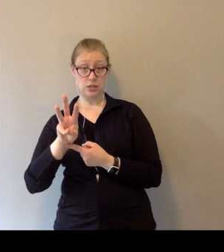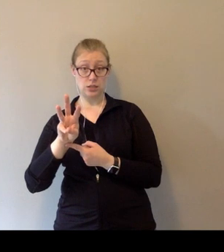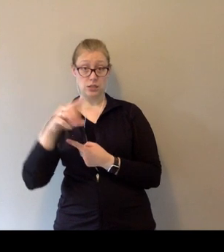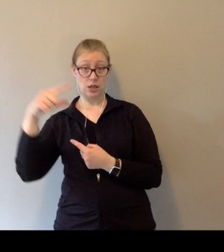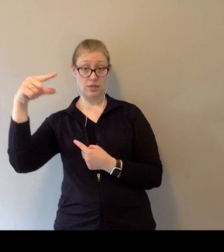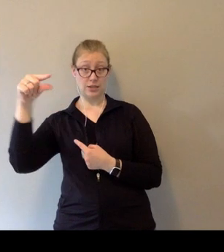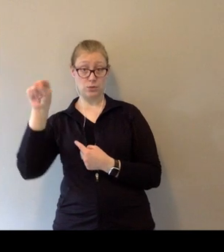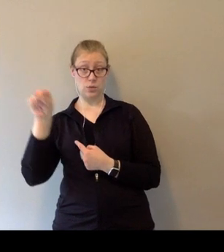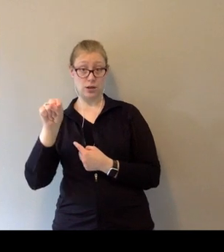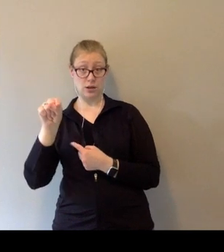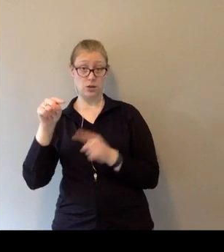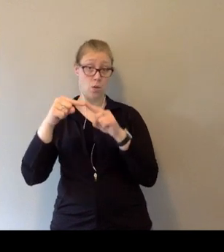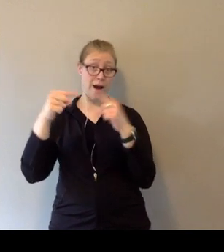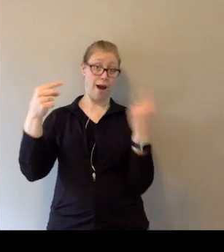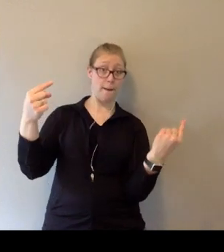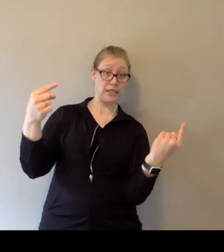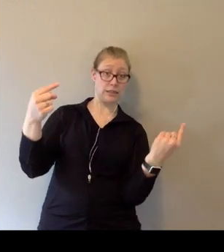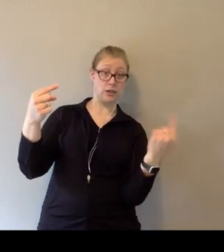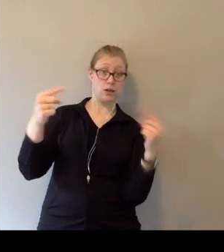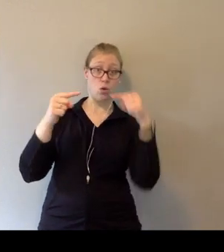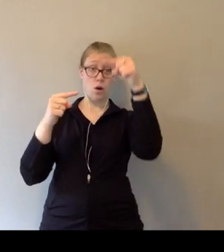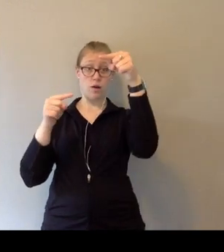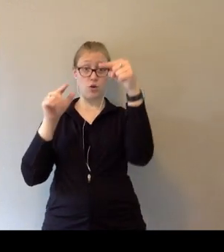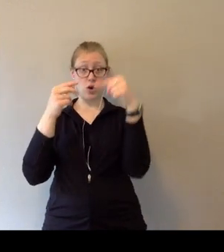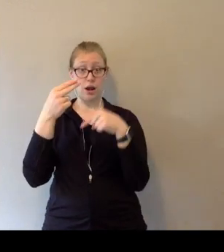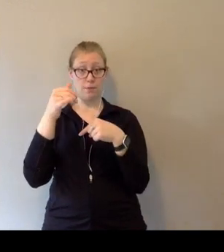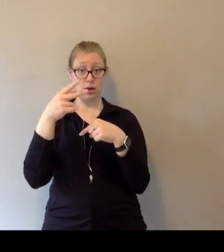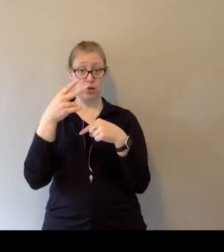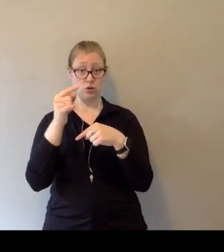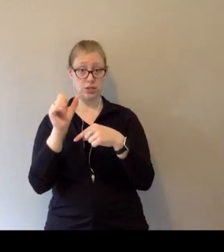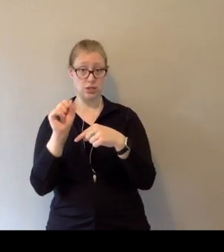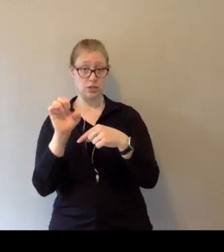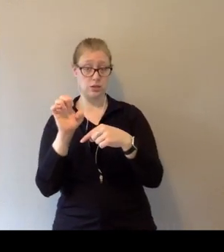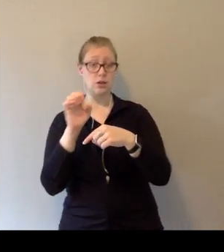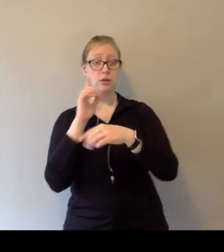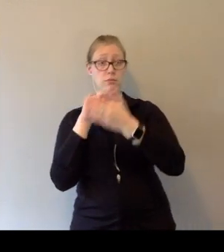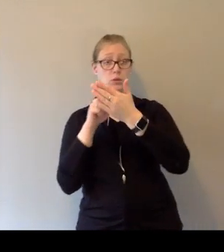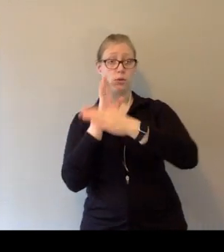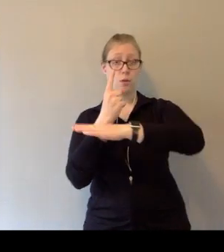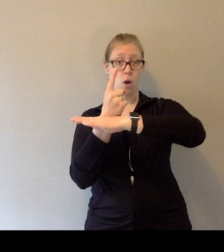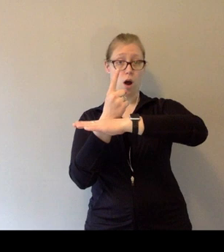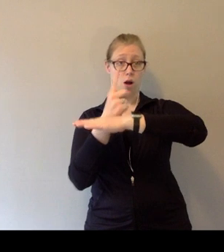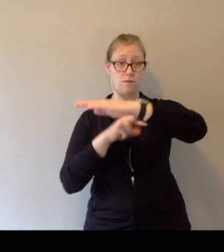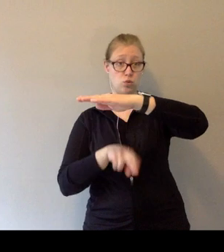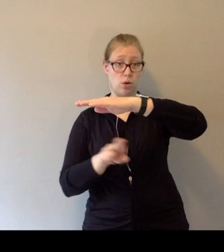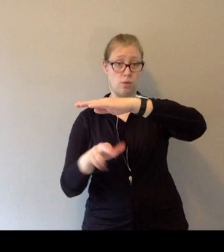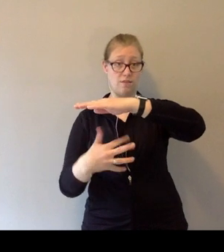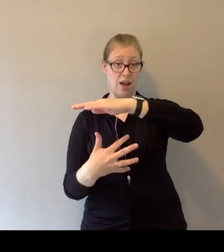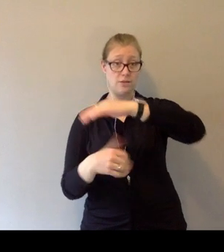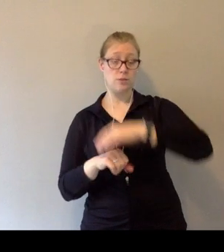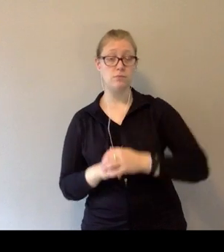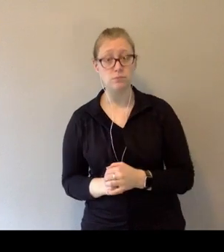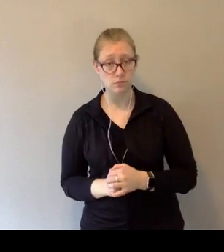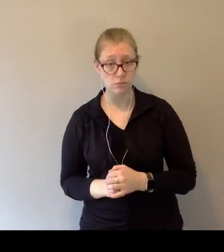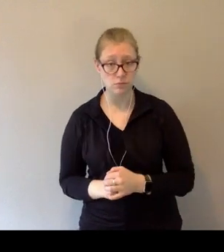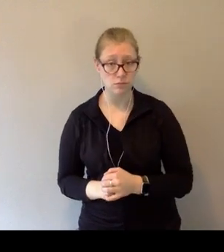opposite over hypotenuse is 1 over the square root of 5. So this is 1 over the square root of 5. The